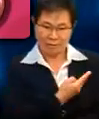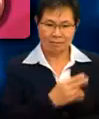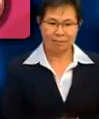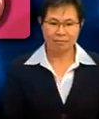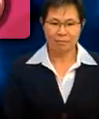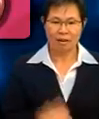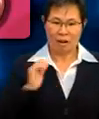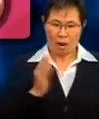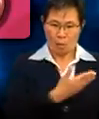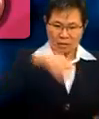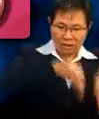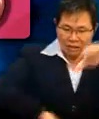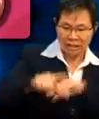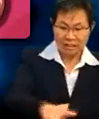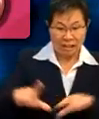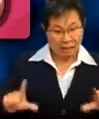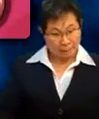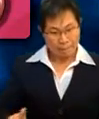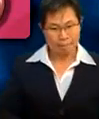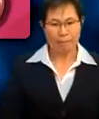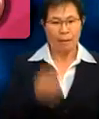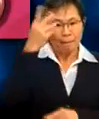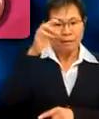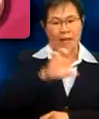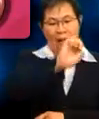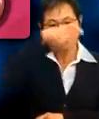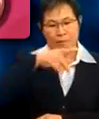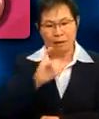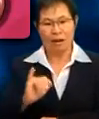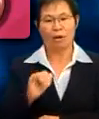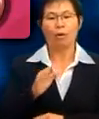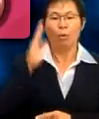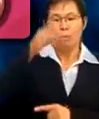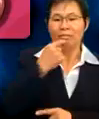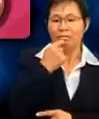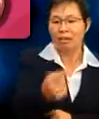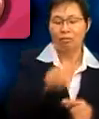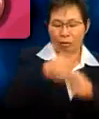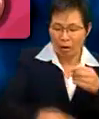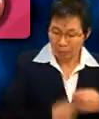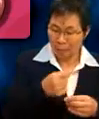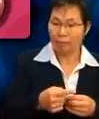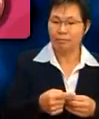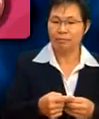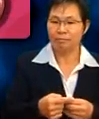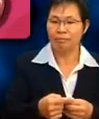us. Our science lab. Mr. SPI will tell you